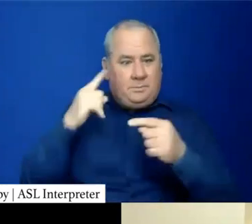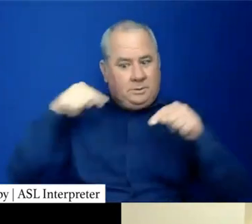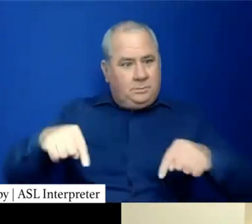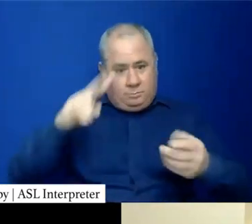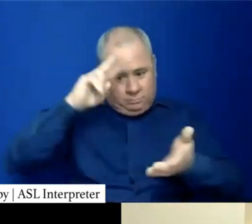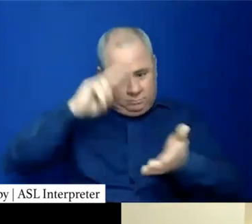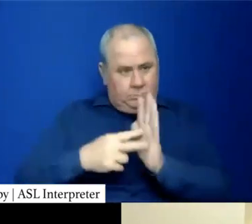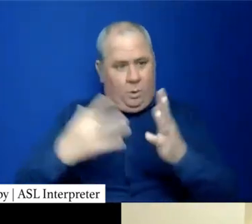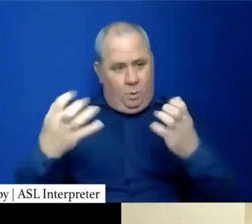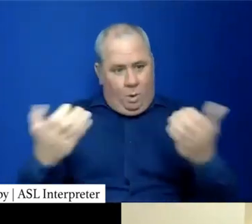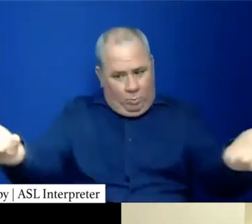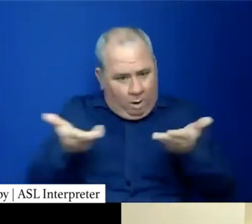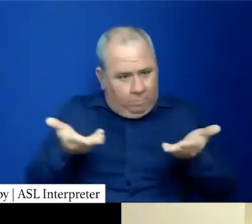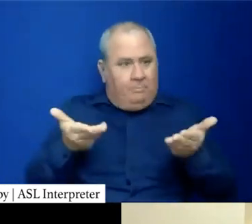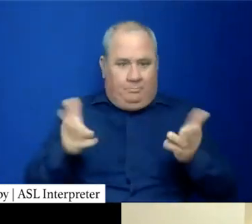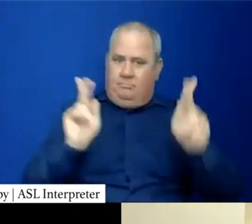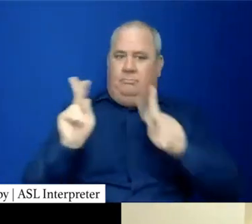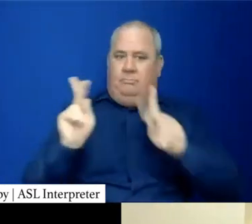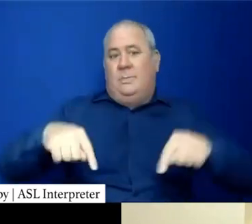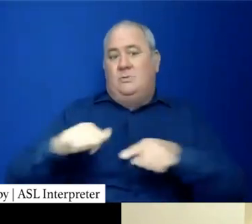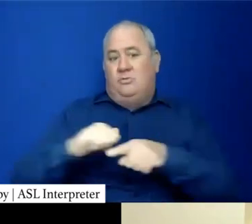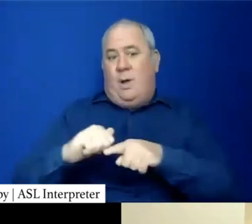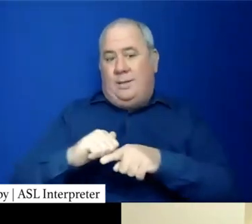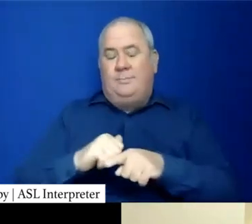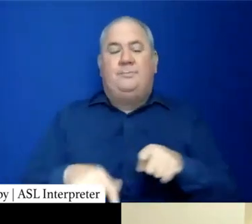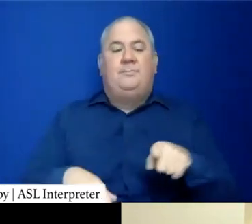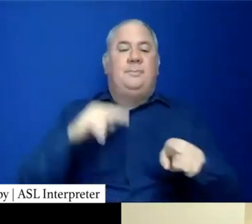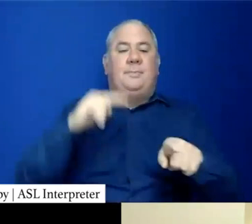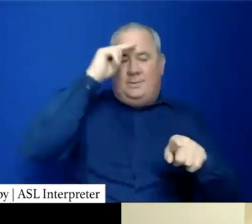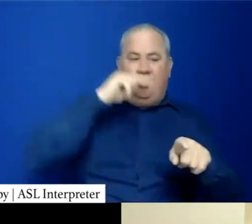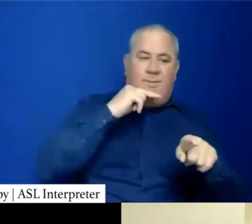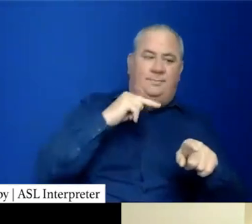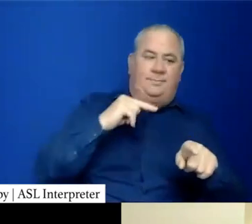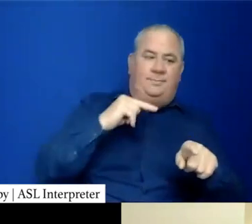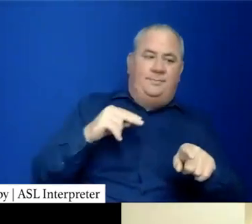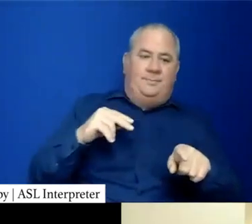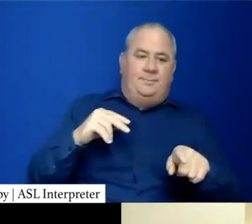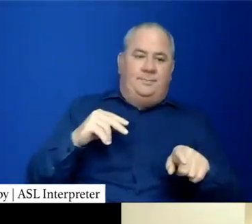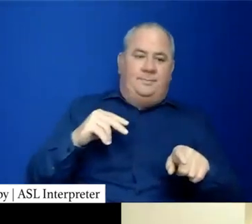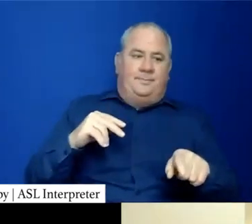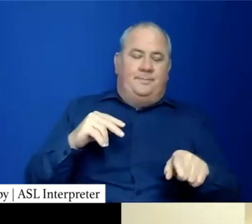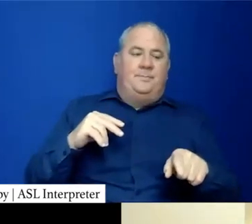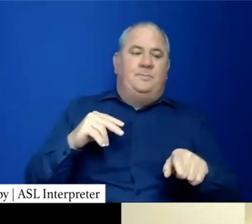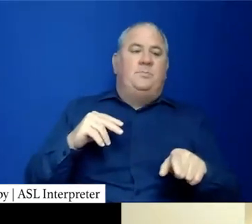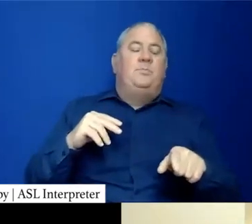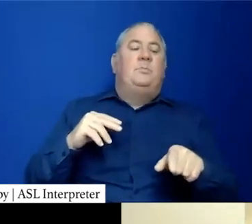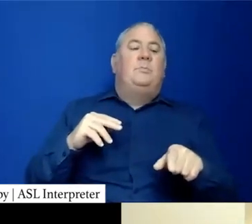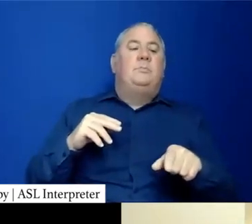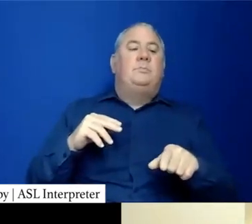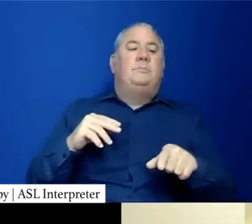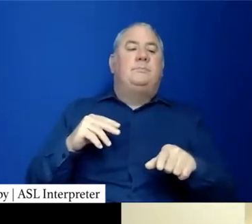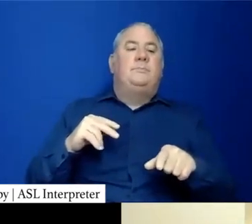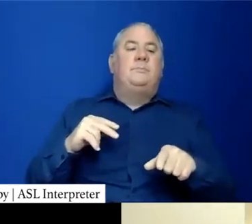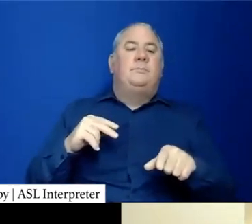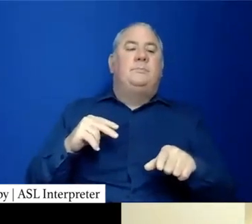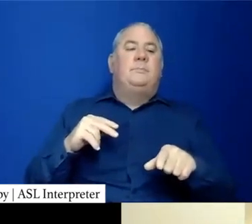Mm-hmm. I remember a prior job I had where, you know, I was knitting in a meeting, as I always do,